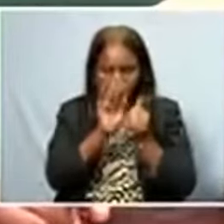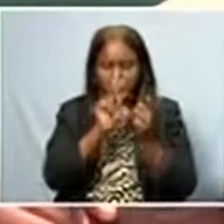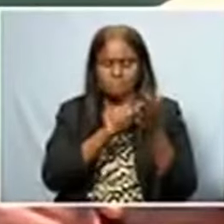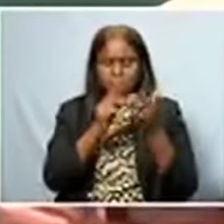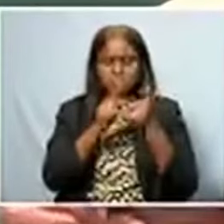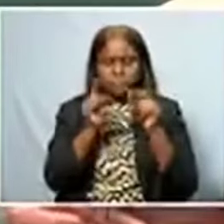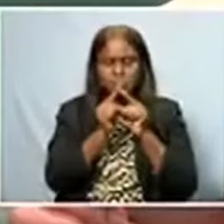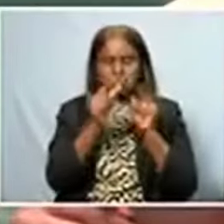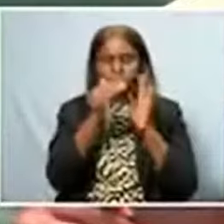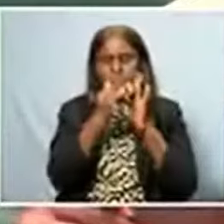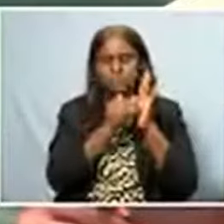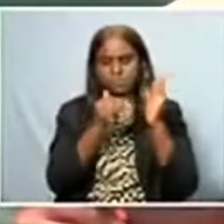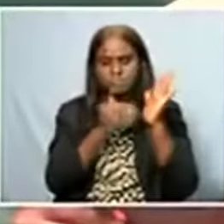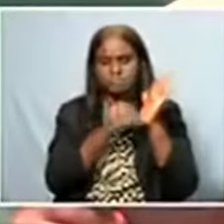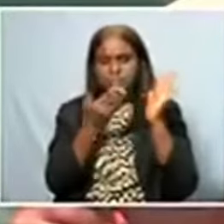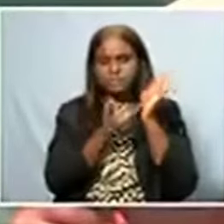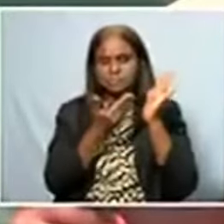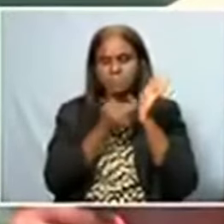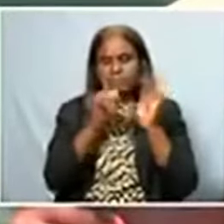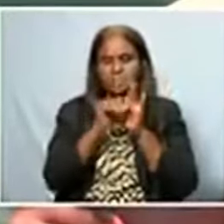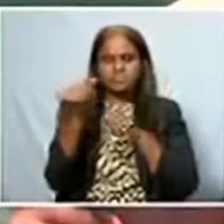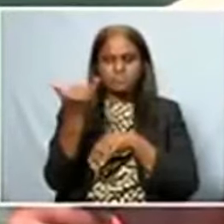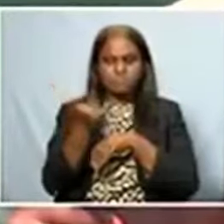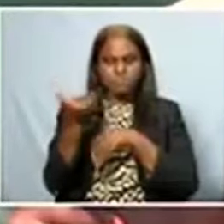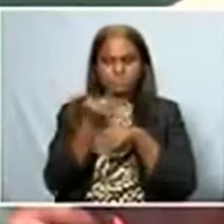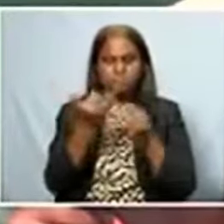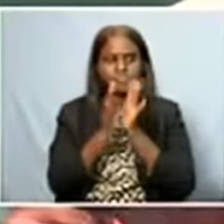as outlined in the Yellow Book,